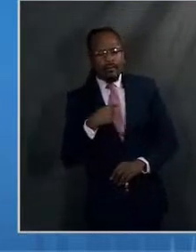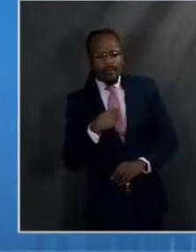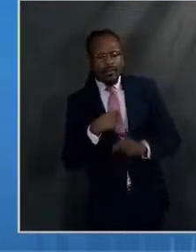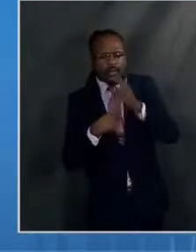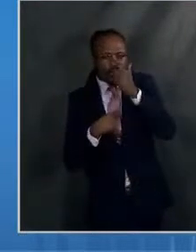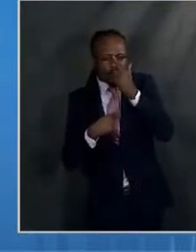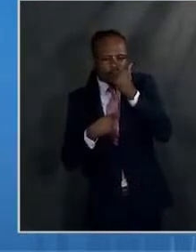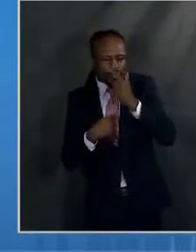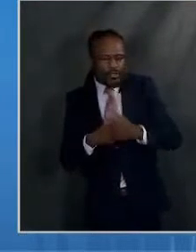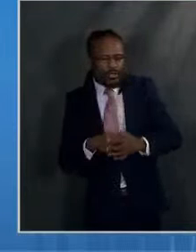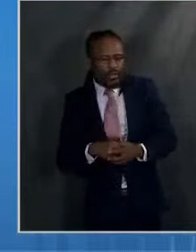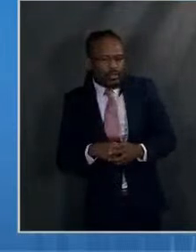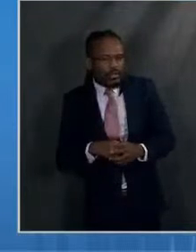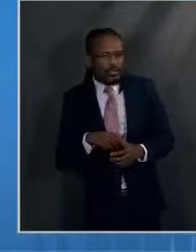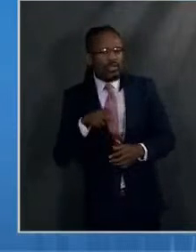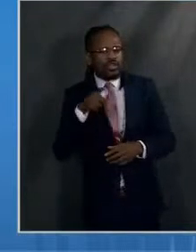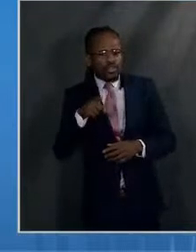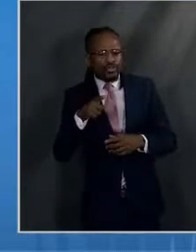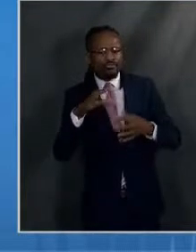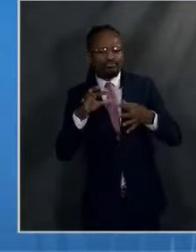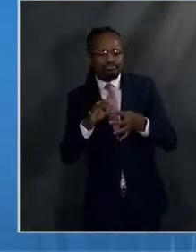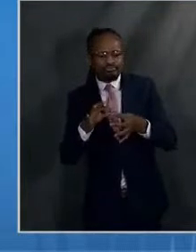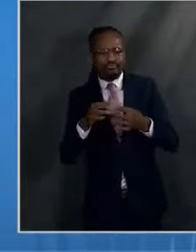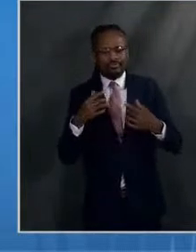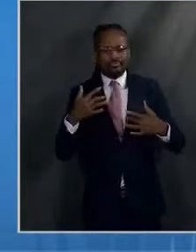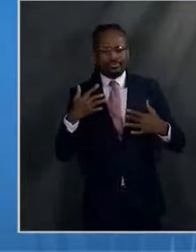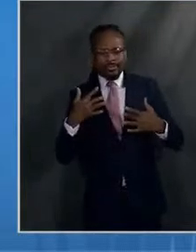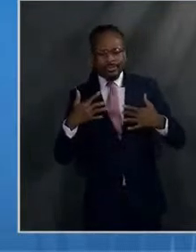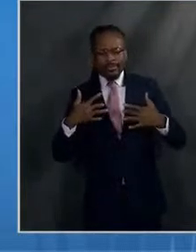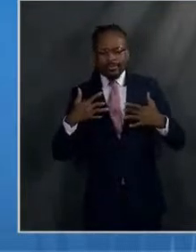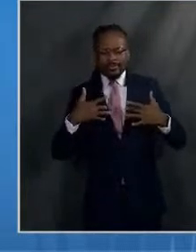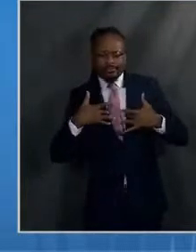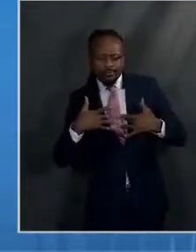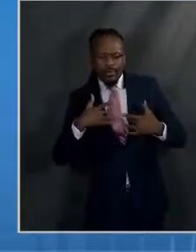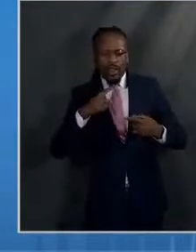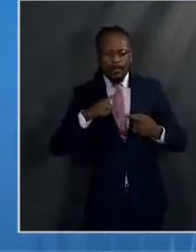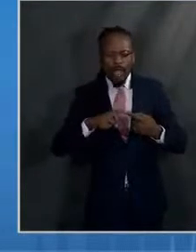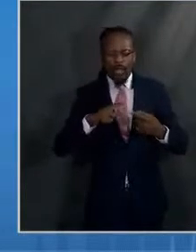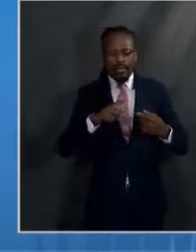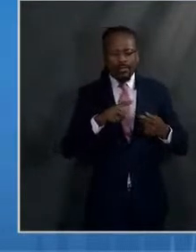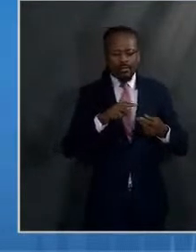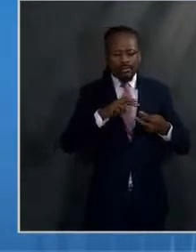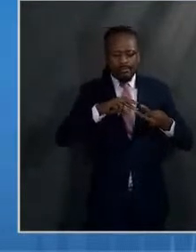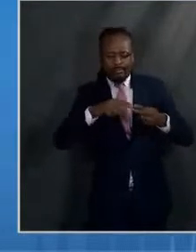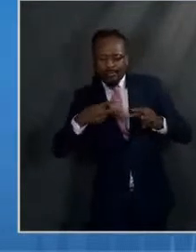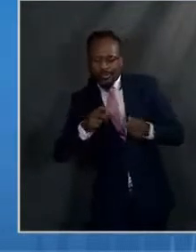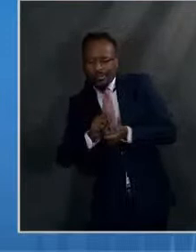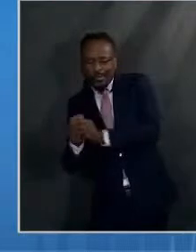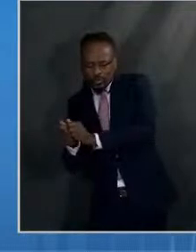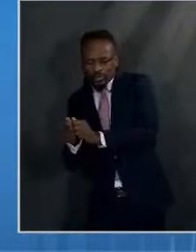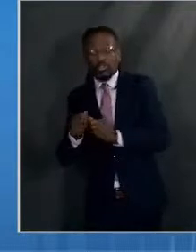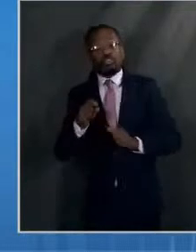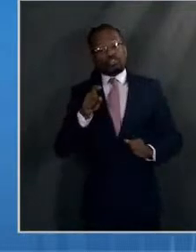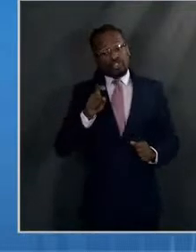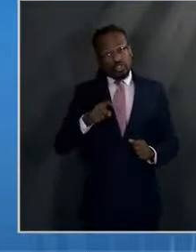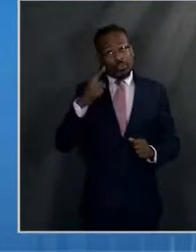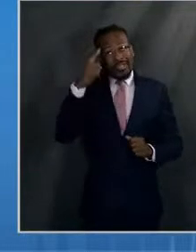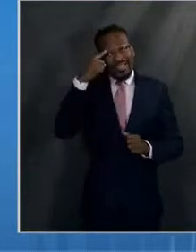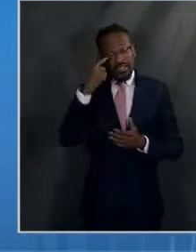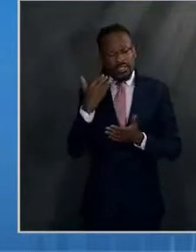mutants. Given what we know about their transmissibility, should we be rethinking the